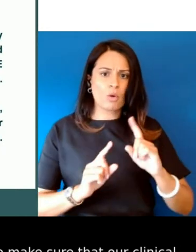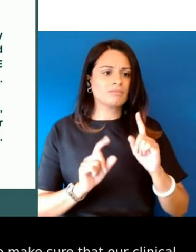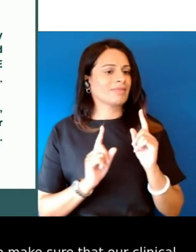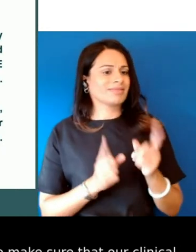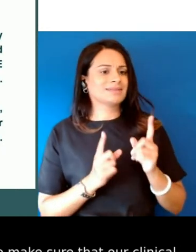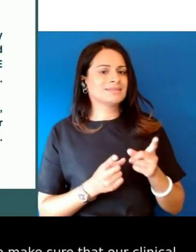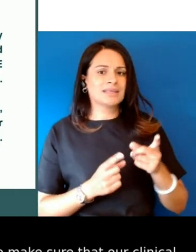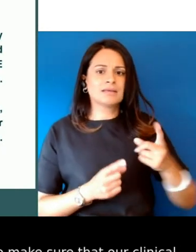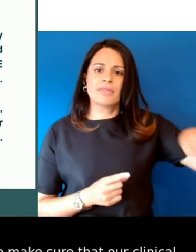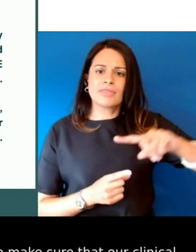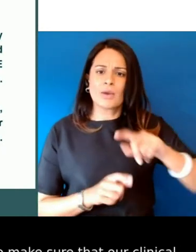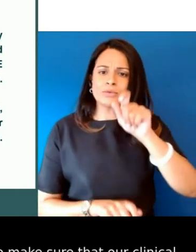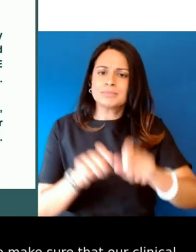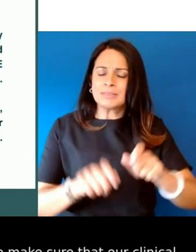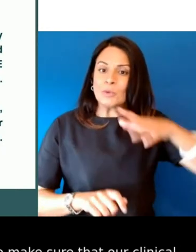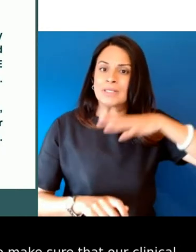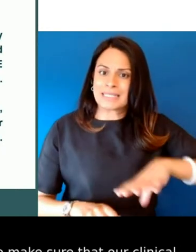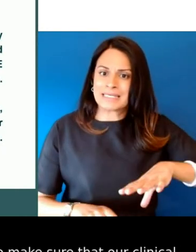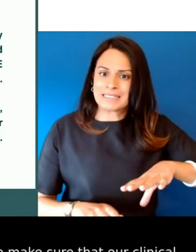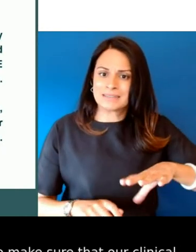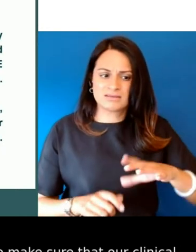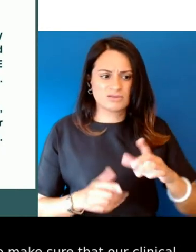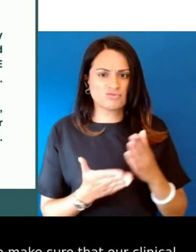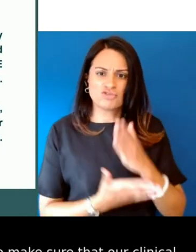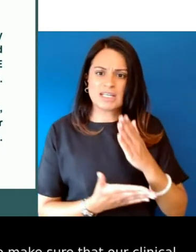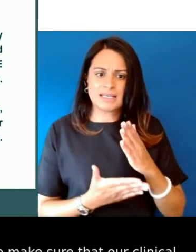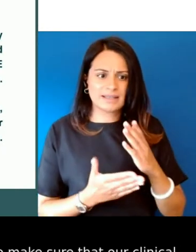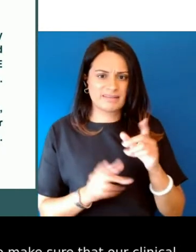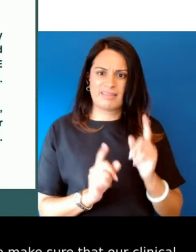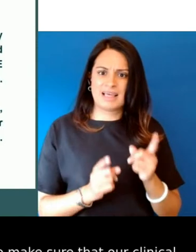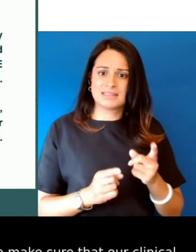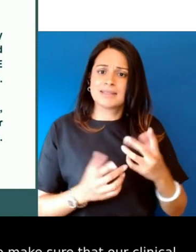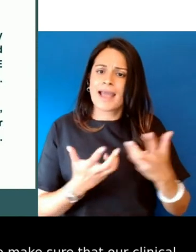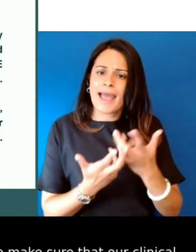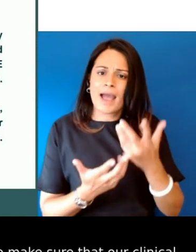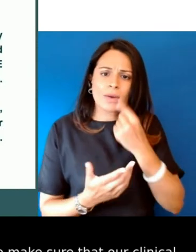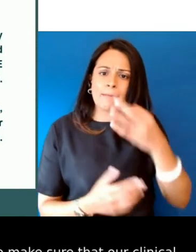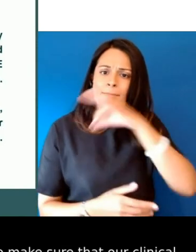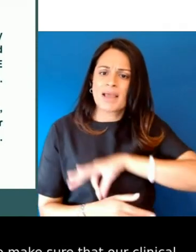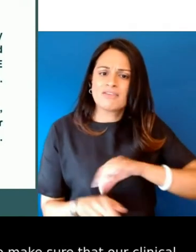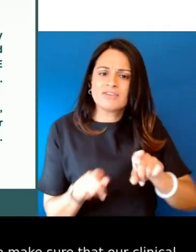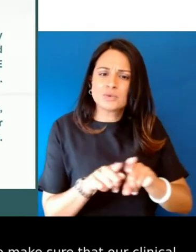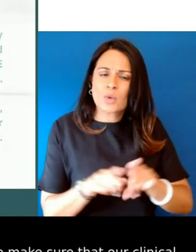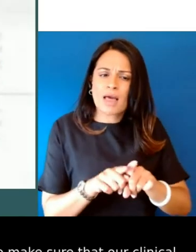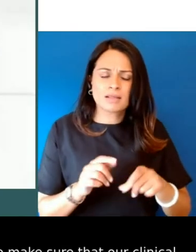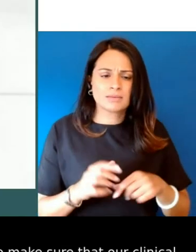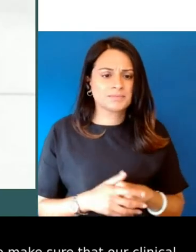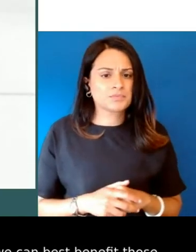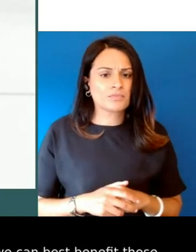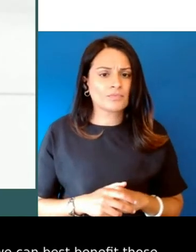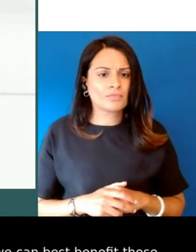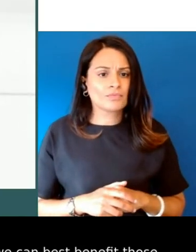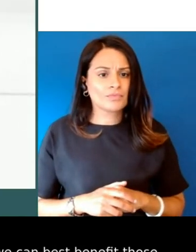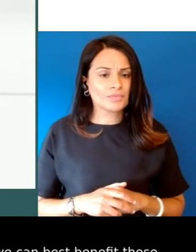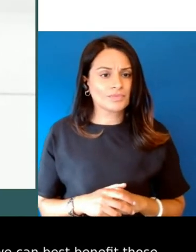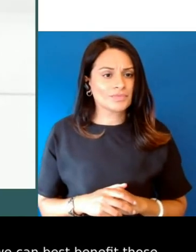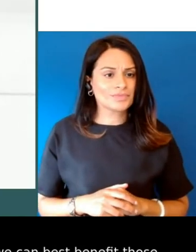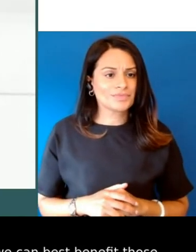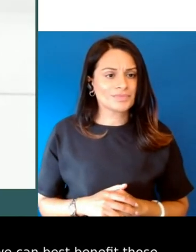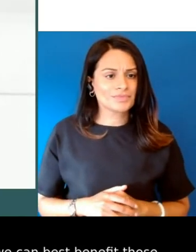so what our service is all about and how we can best benefit those living with allergy next slide